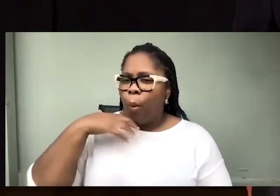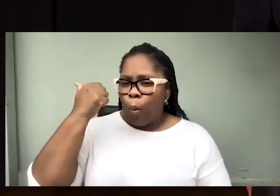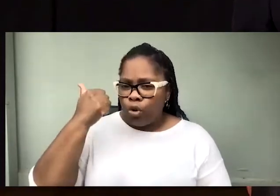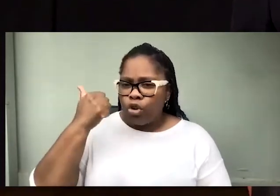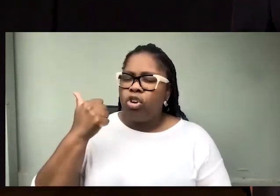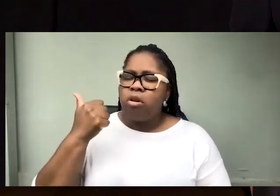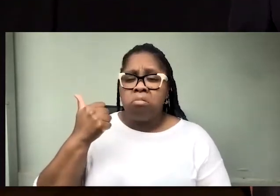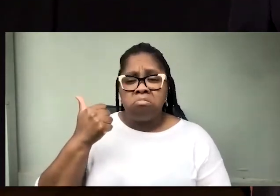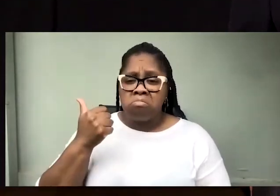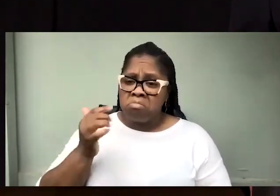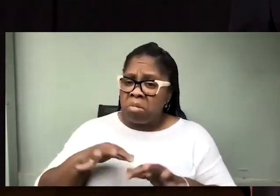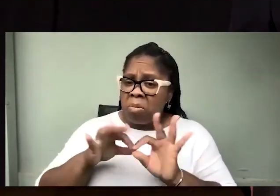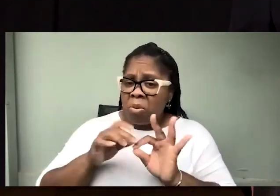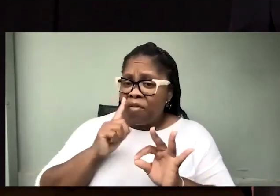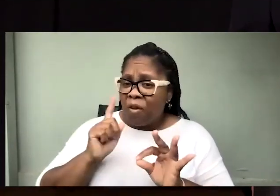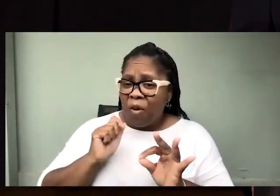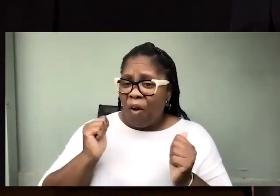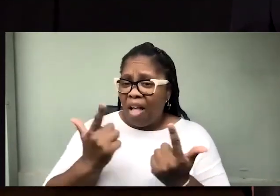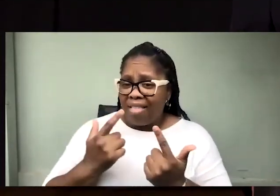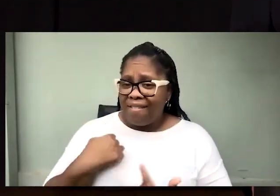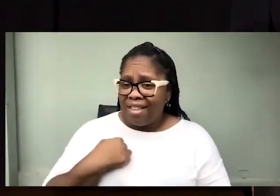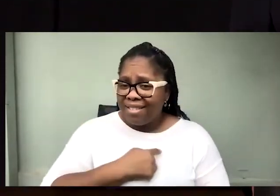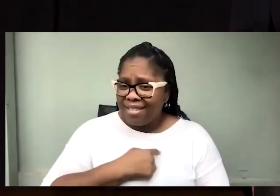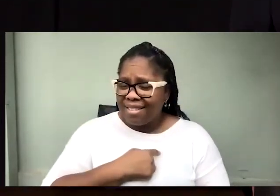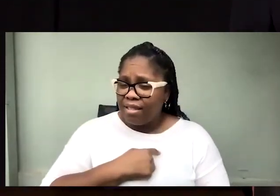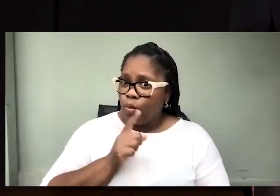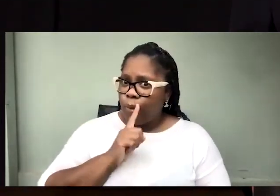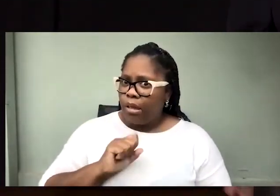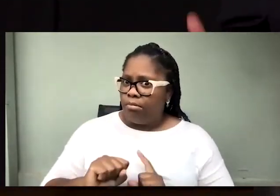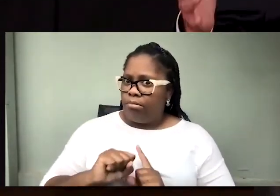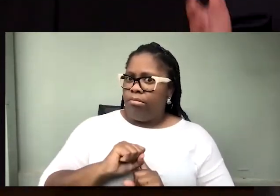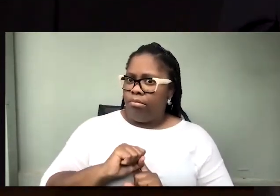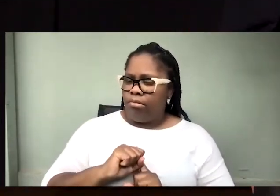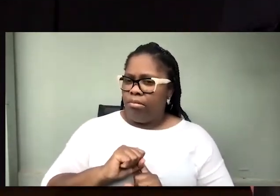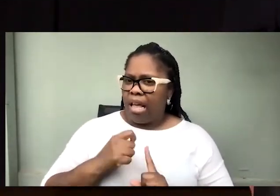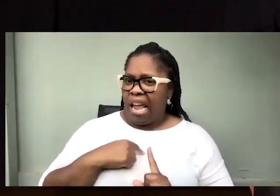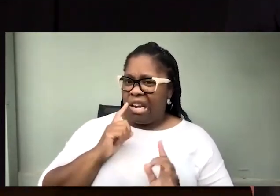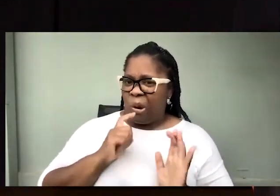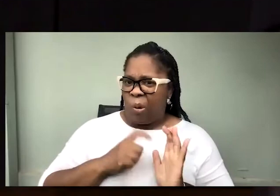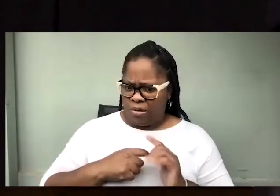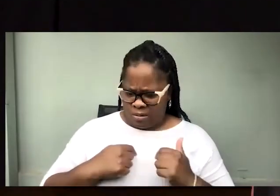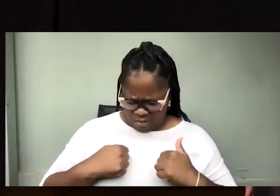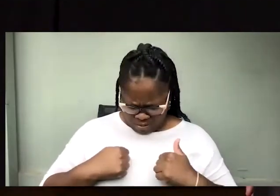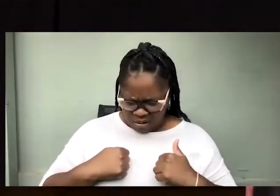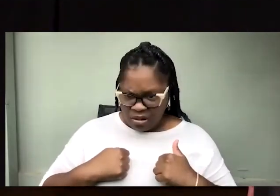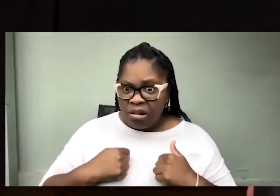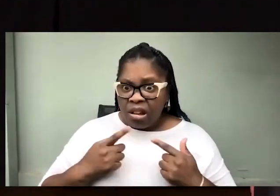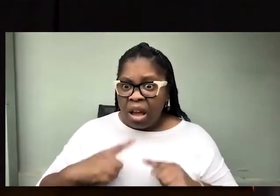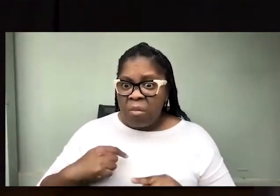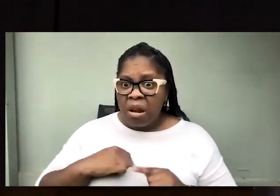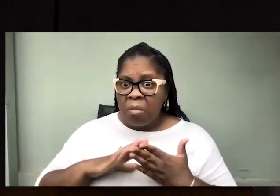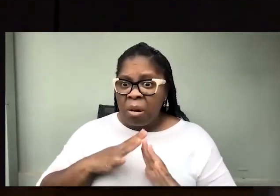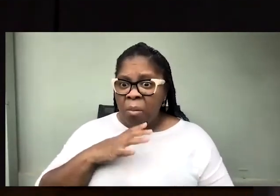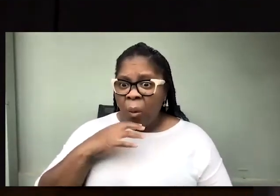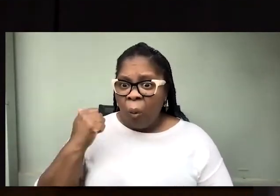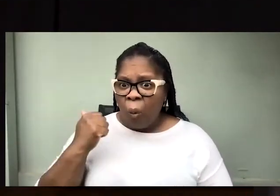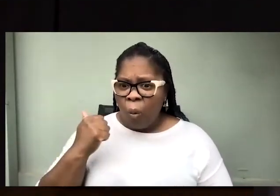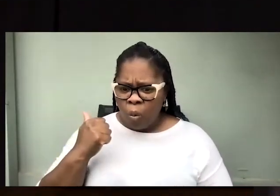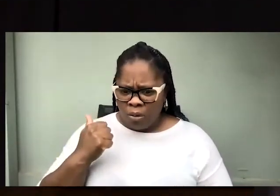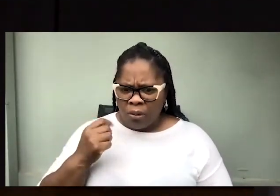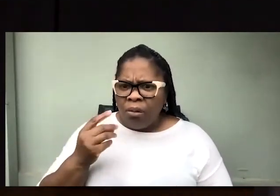frankly, is important to all of us. It came home to me when I noticed it happening and thought, wow, that happened